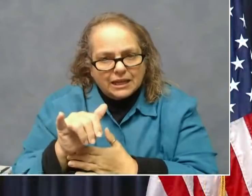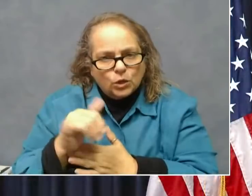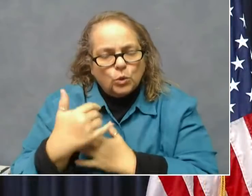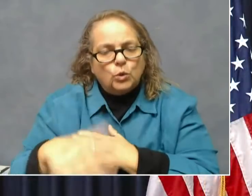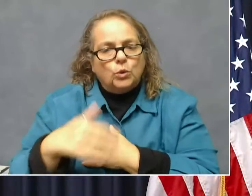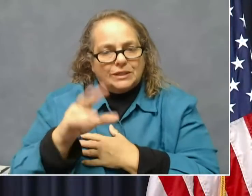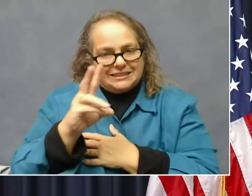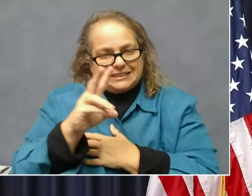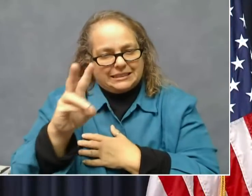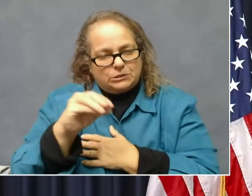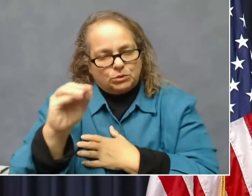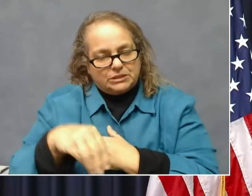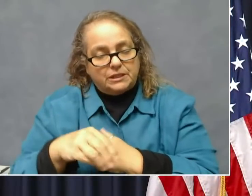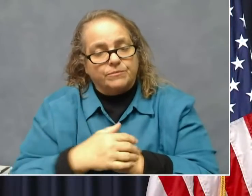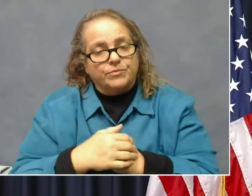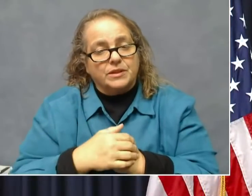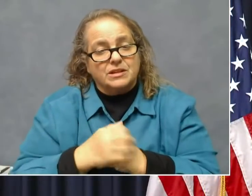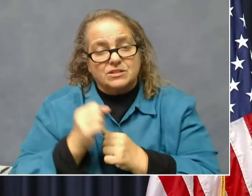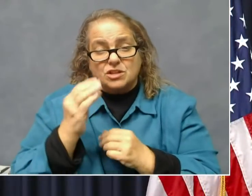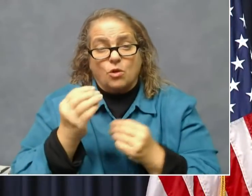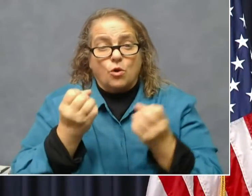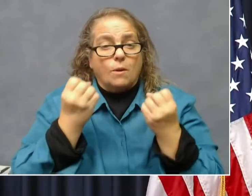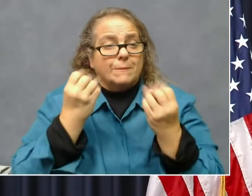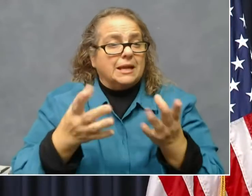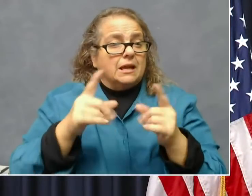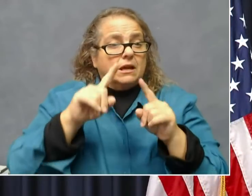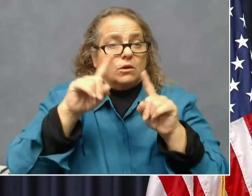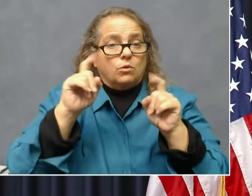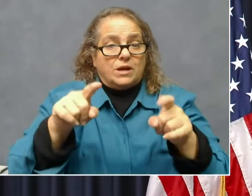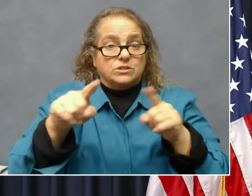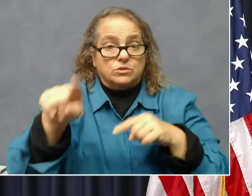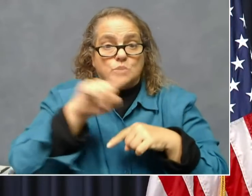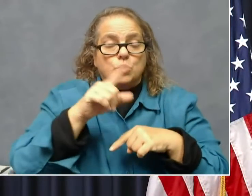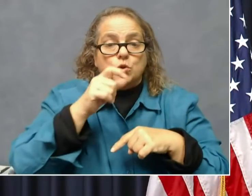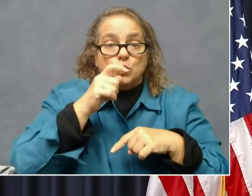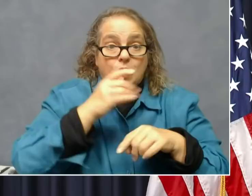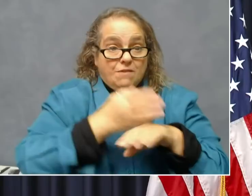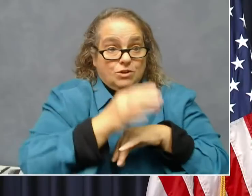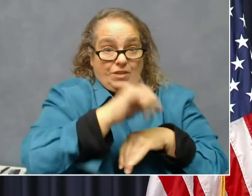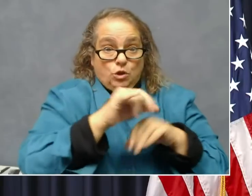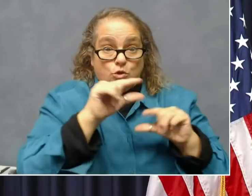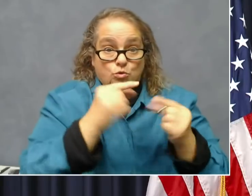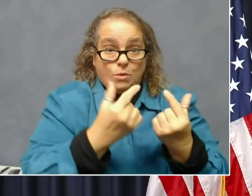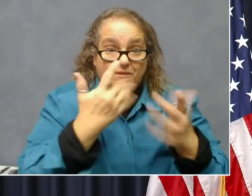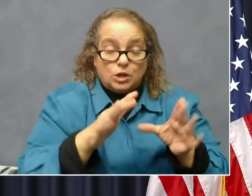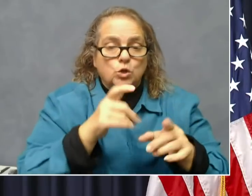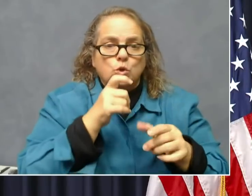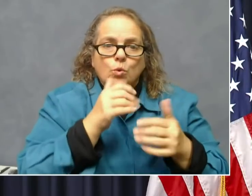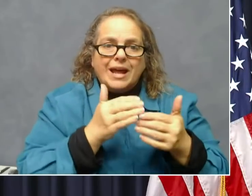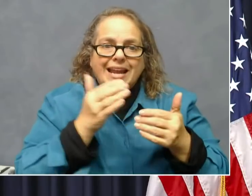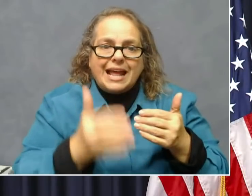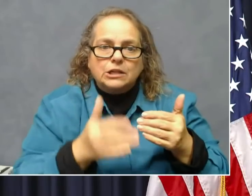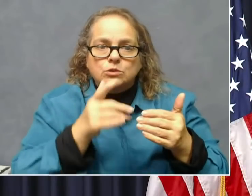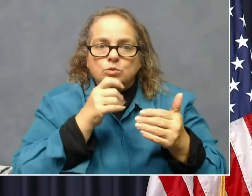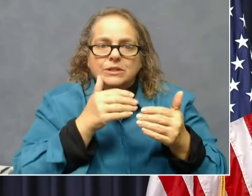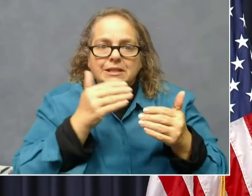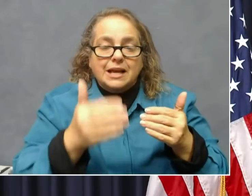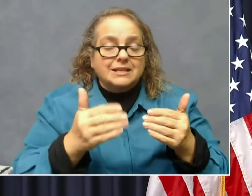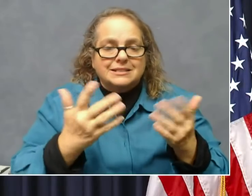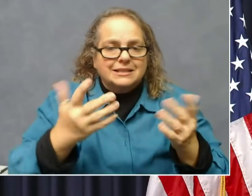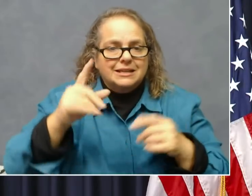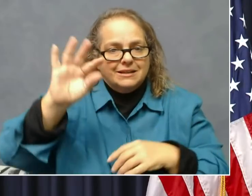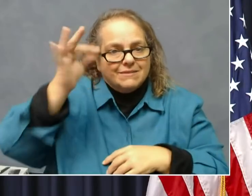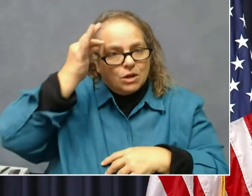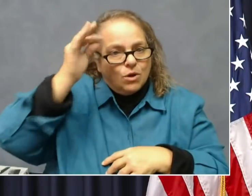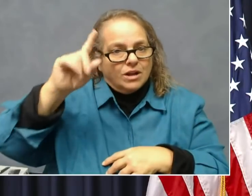Now, there's a lot of questions out there about who's next after this group. And the answer is the federal government hasn't come to terms with that yet.